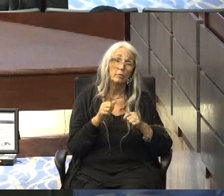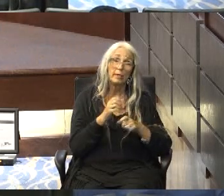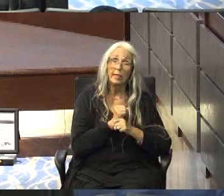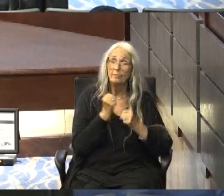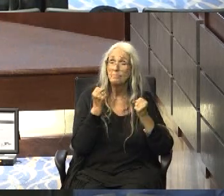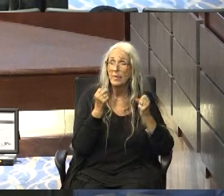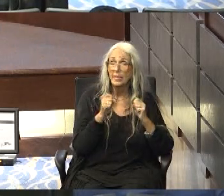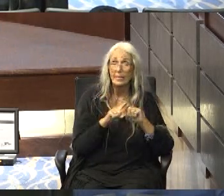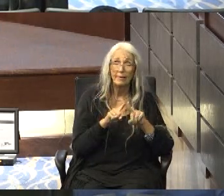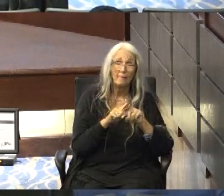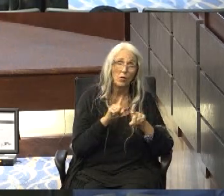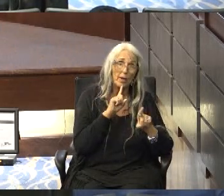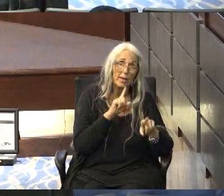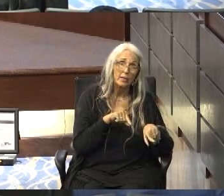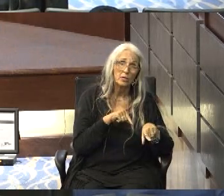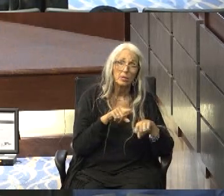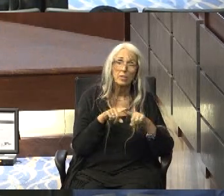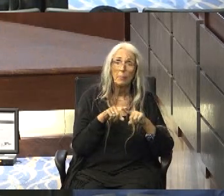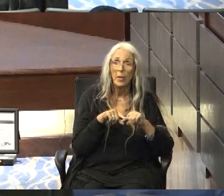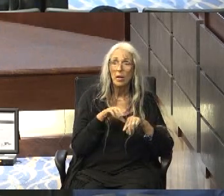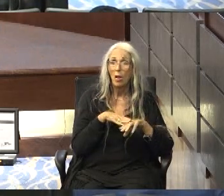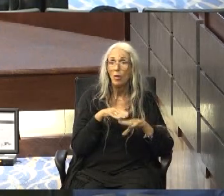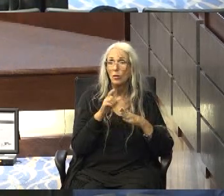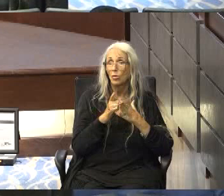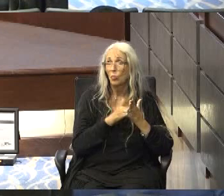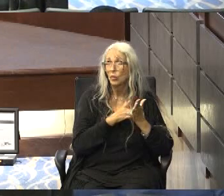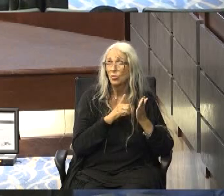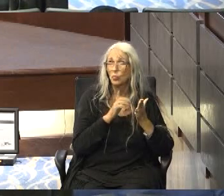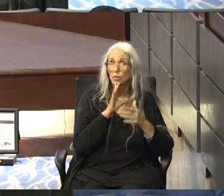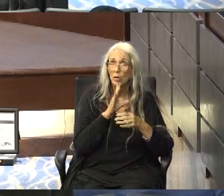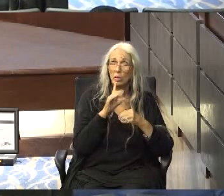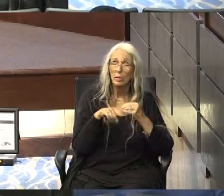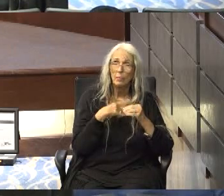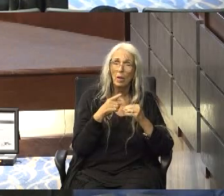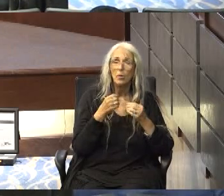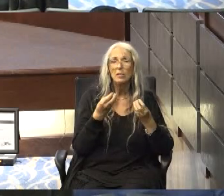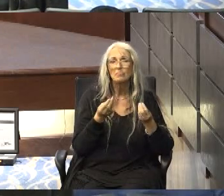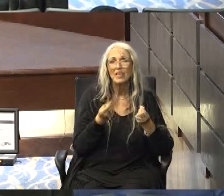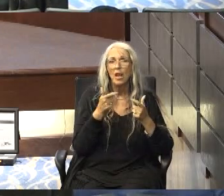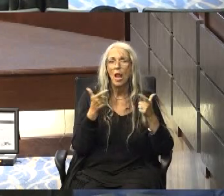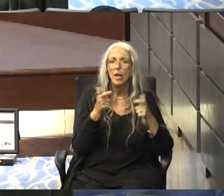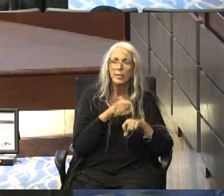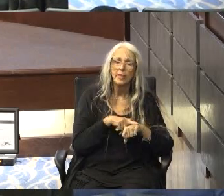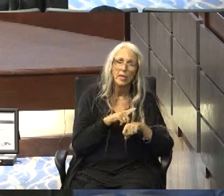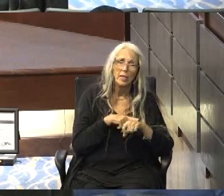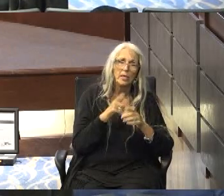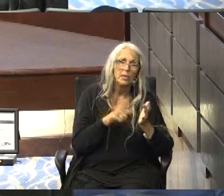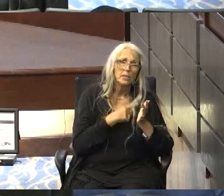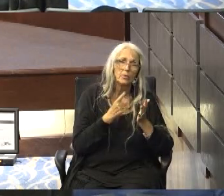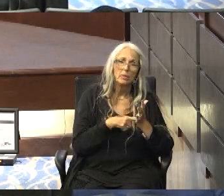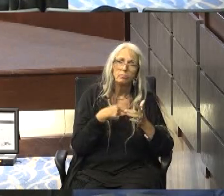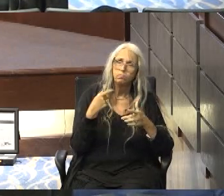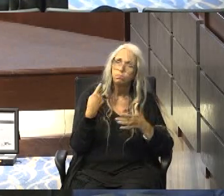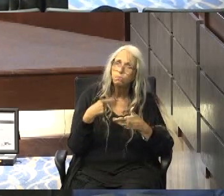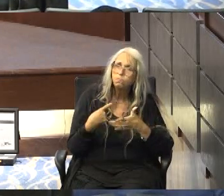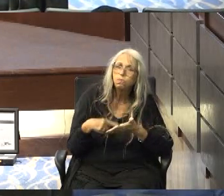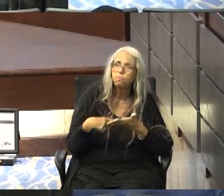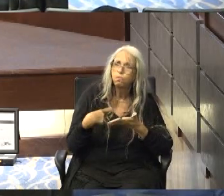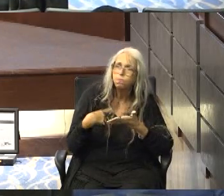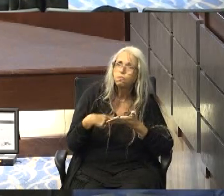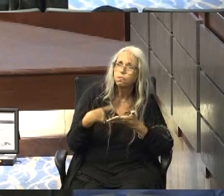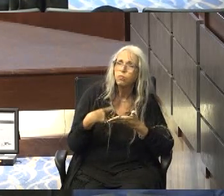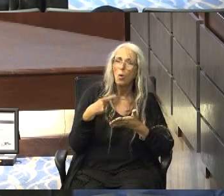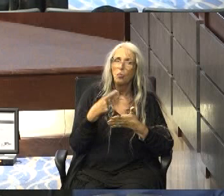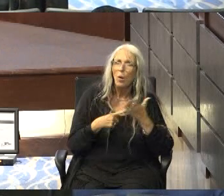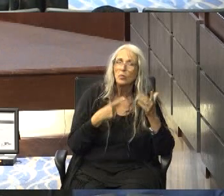answers depending on which part of the ordinance you read. And we spend a lot of time in sometimes heated discussions about that. What's the